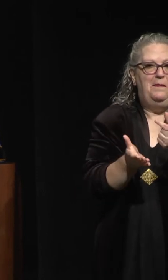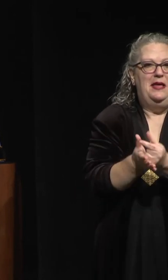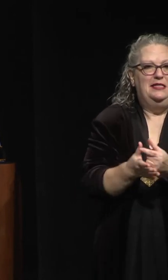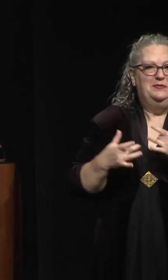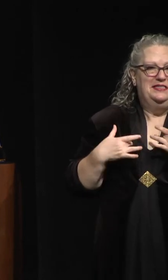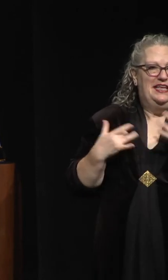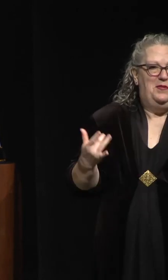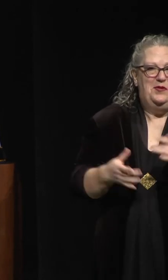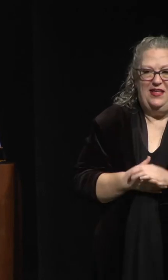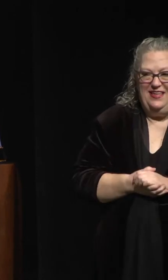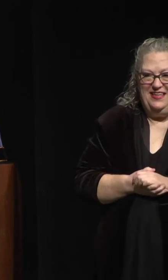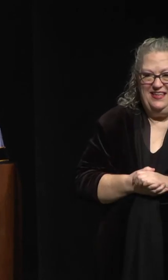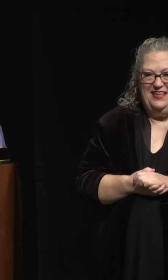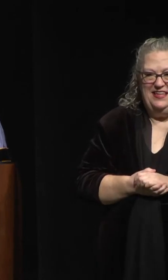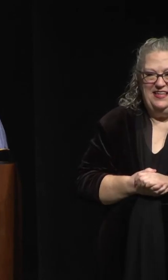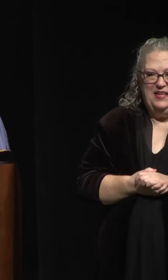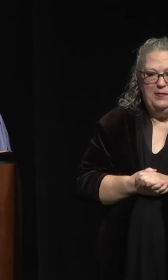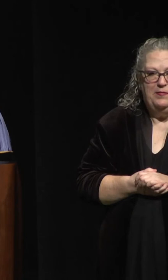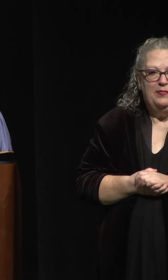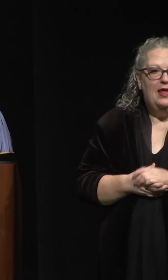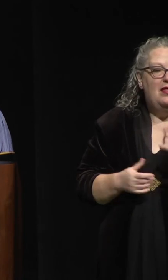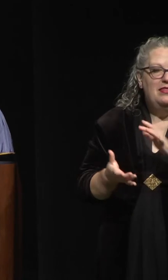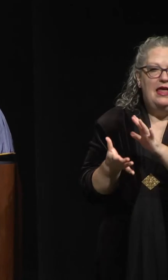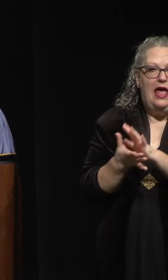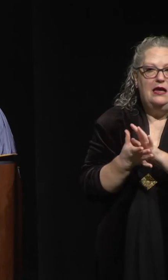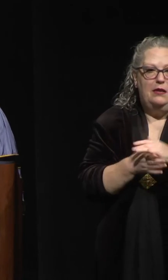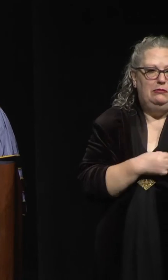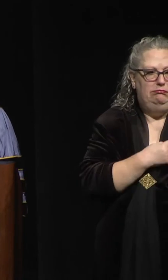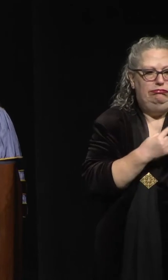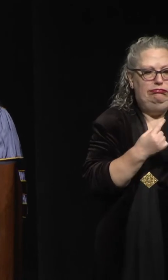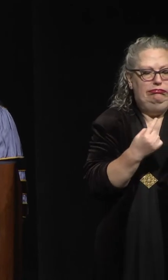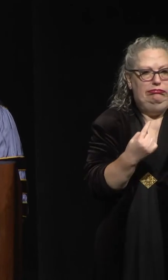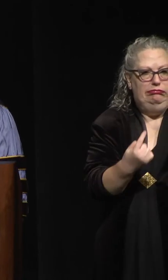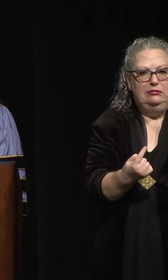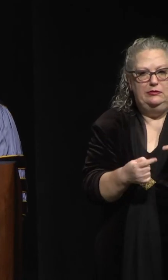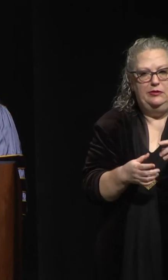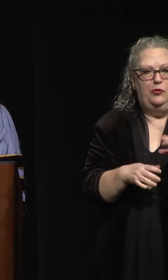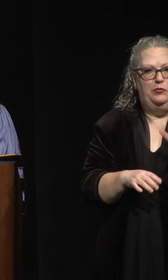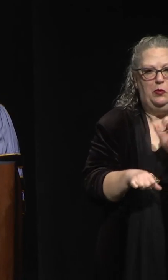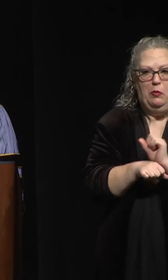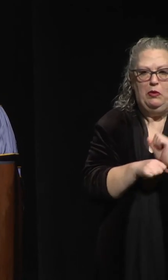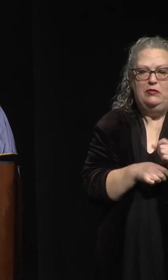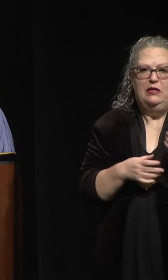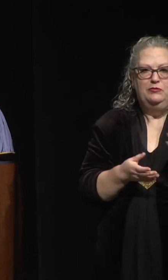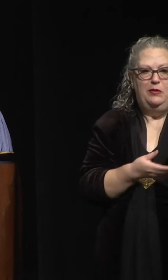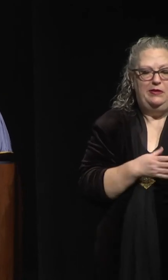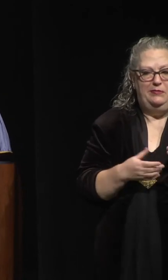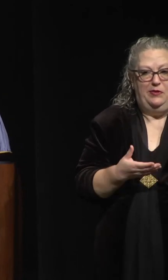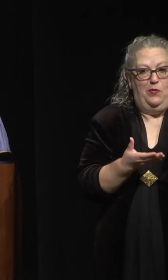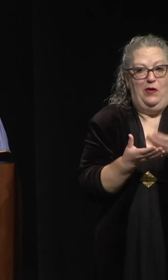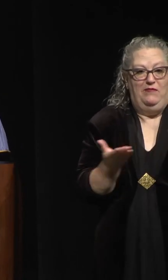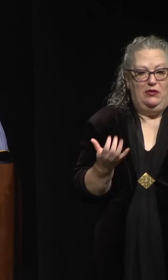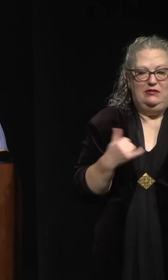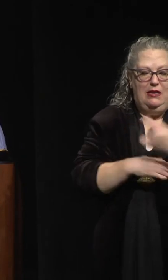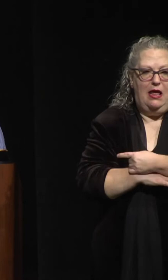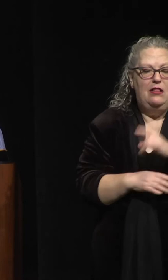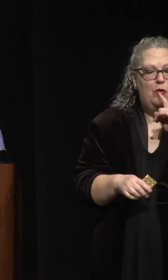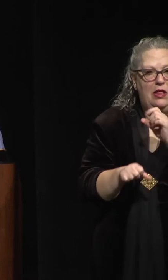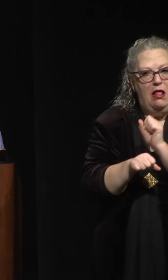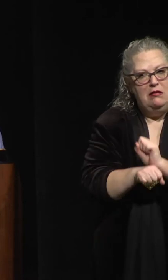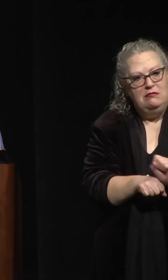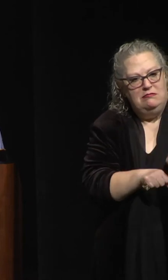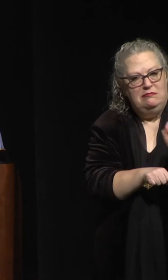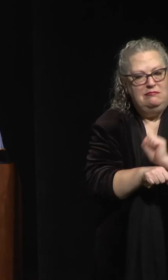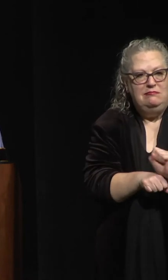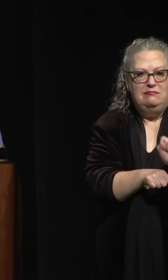commencement ceremony. The academic journey that has brought you here today has certainly been a long